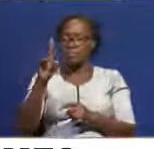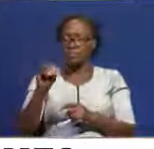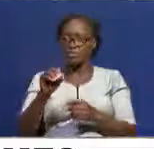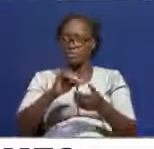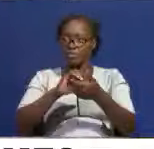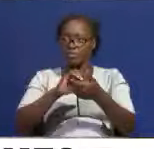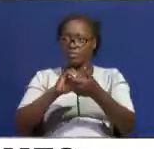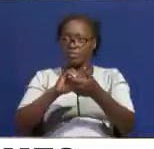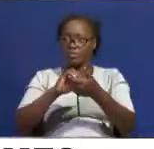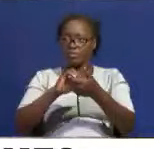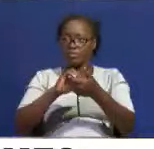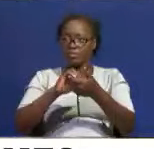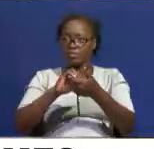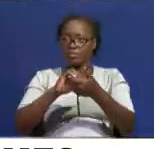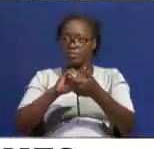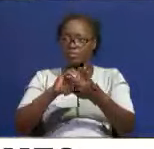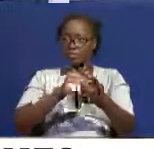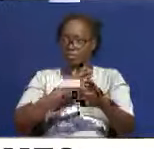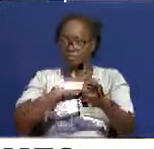the international.